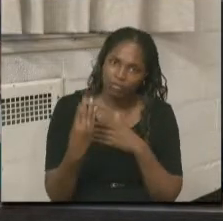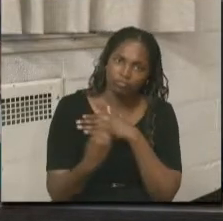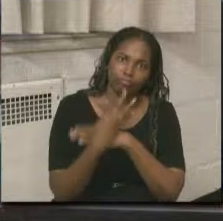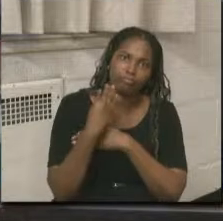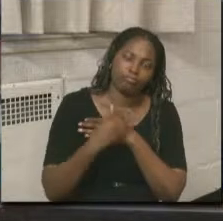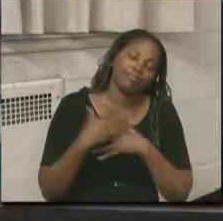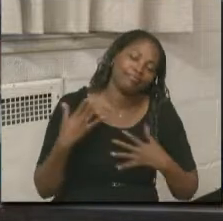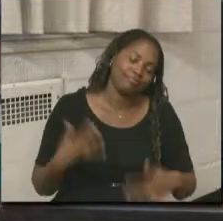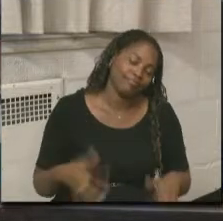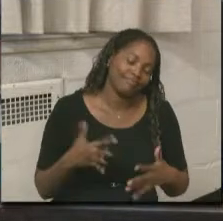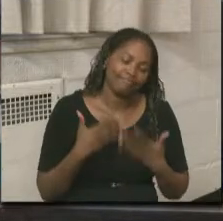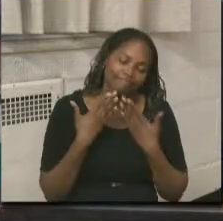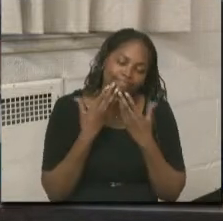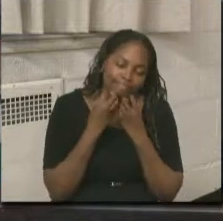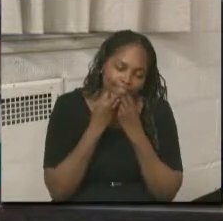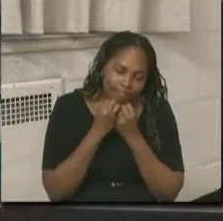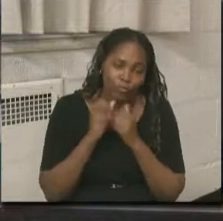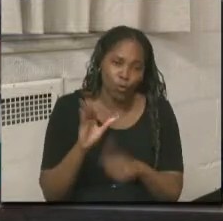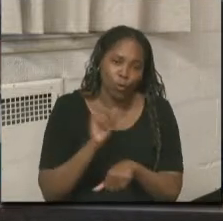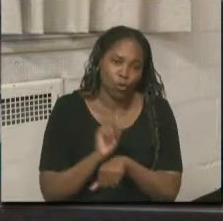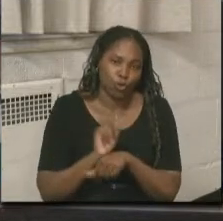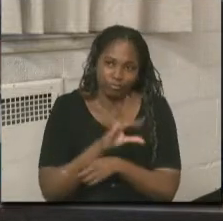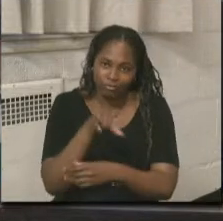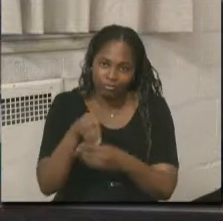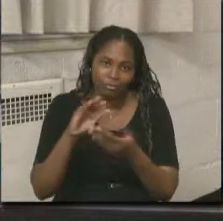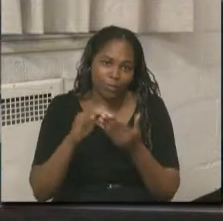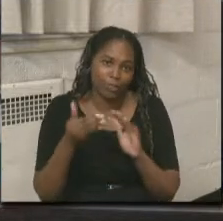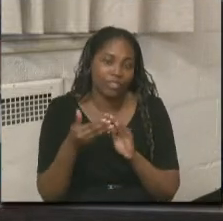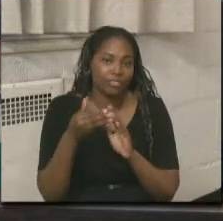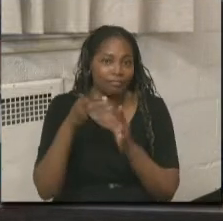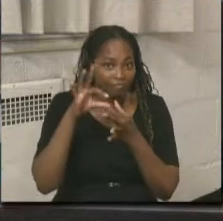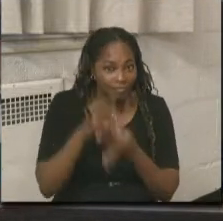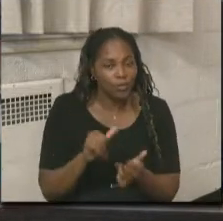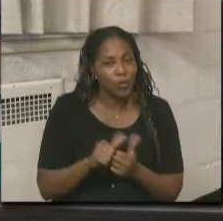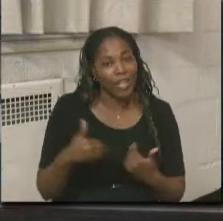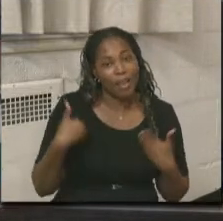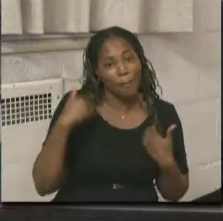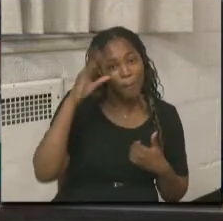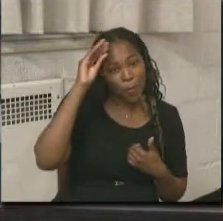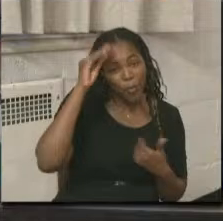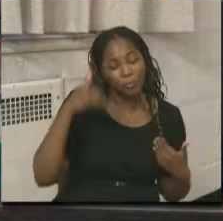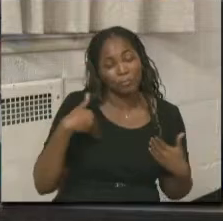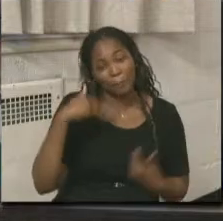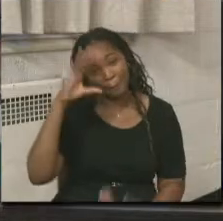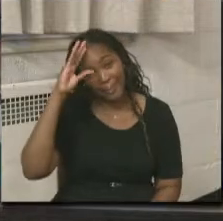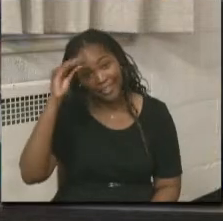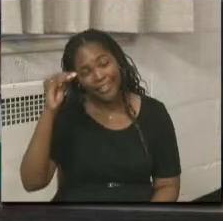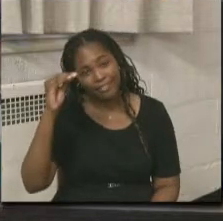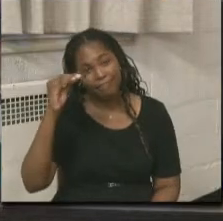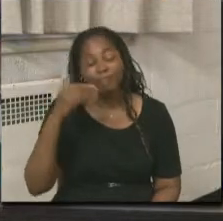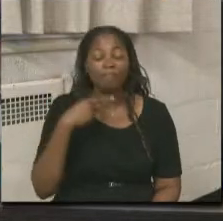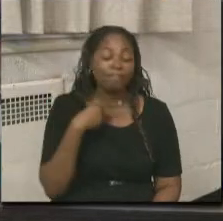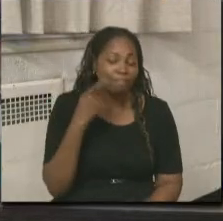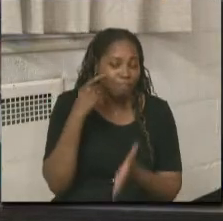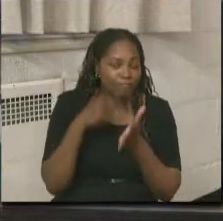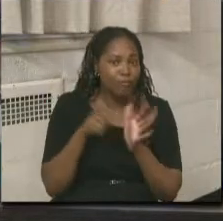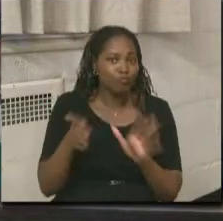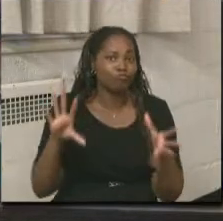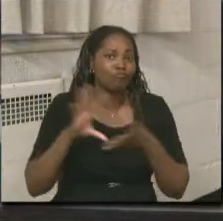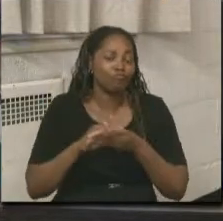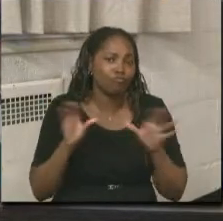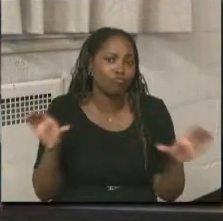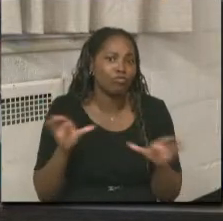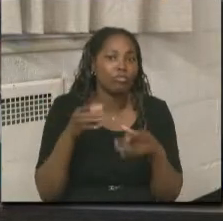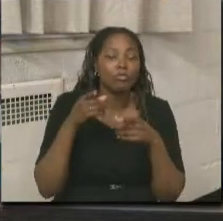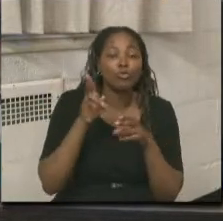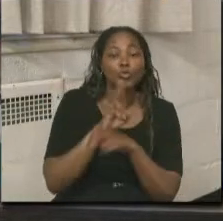really appreciate the work you do in the community, especially with young boys, young men. I've seen what you've done on social media and how you